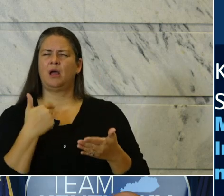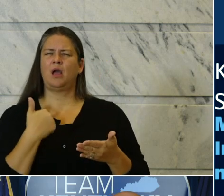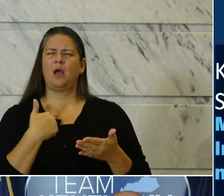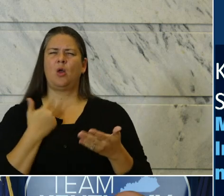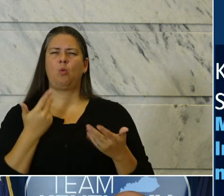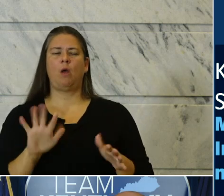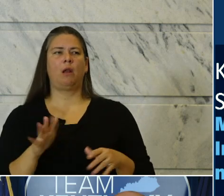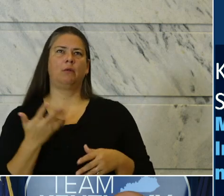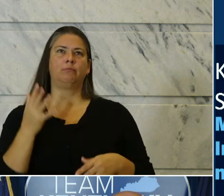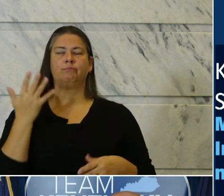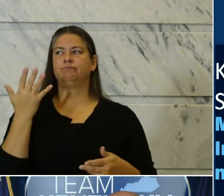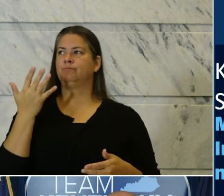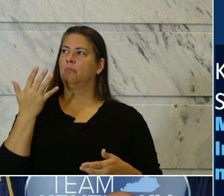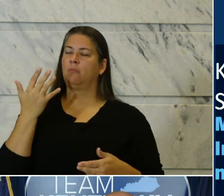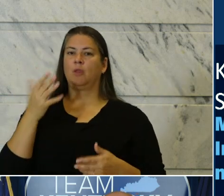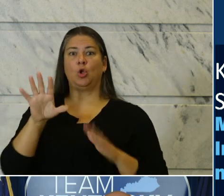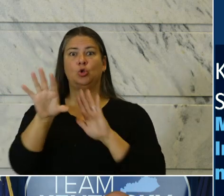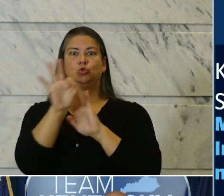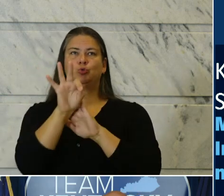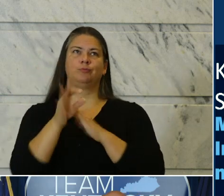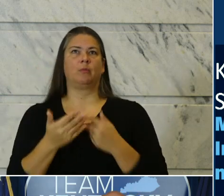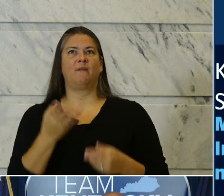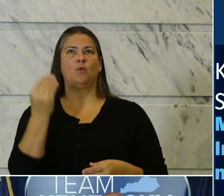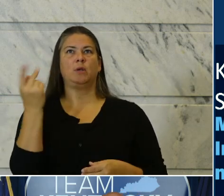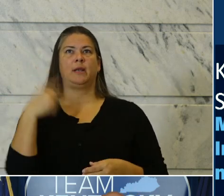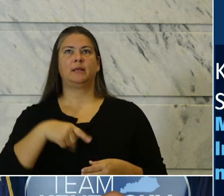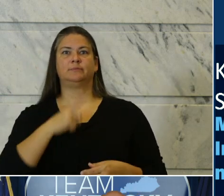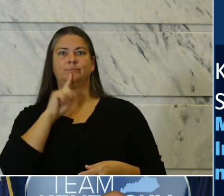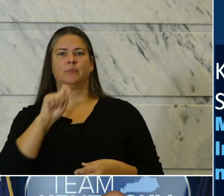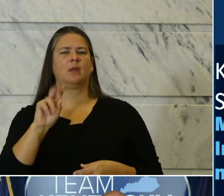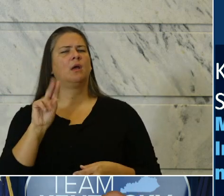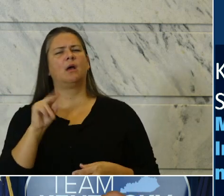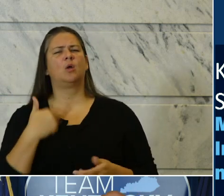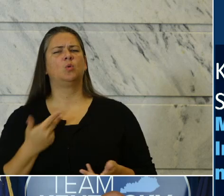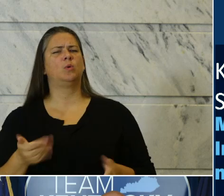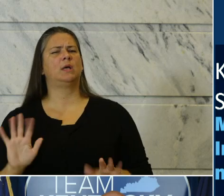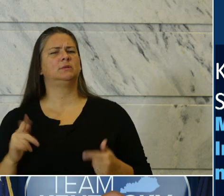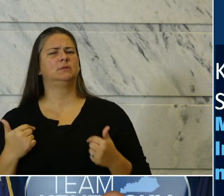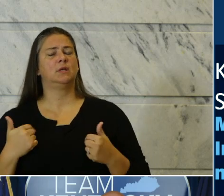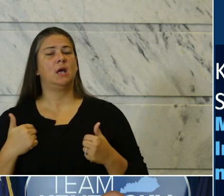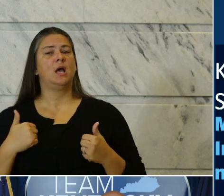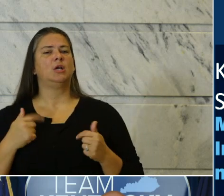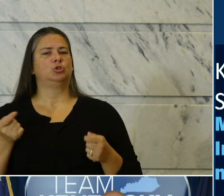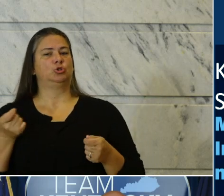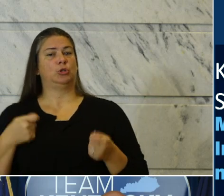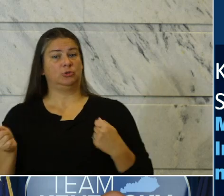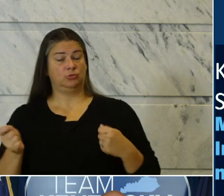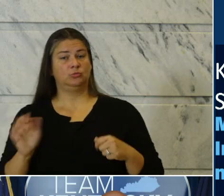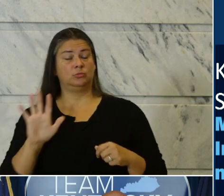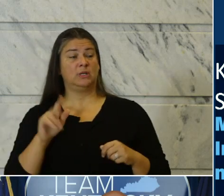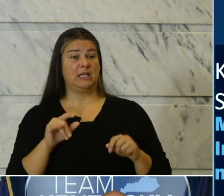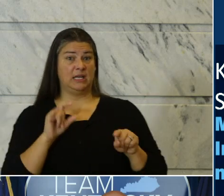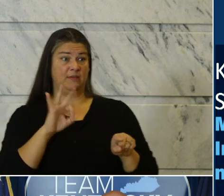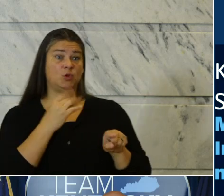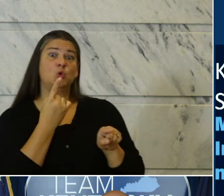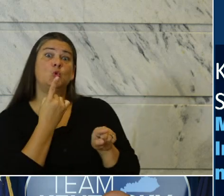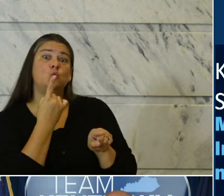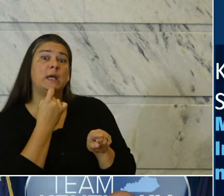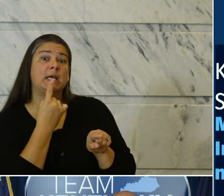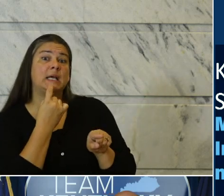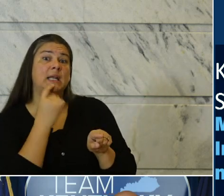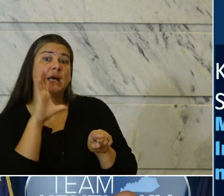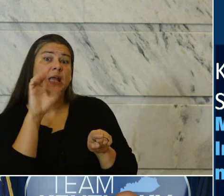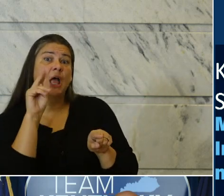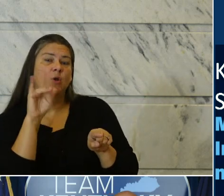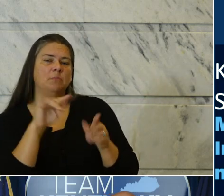of 14 days. So I put in there, instead of a 14-day metric, that when you hit the red level, which is a very high level of